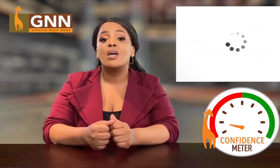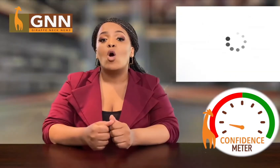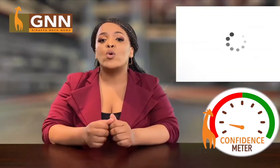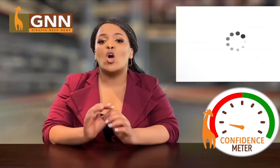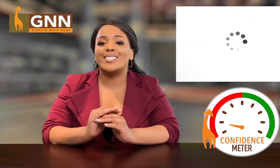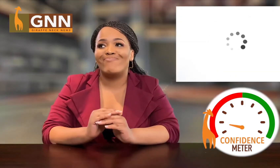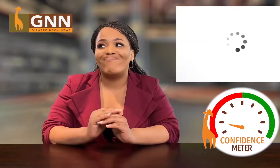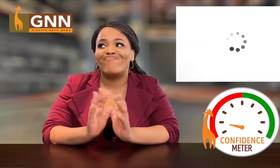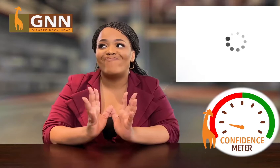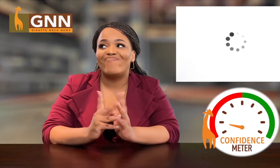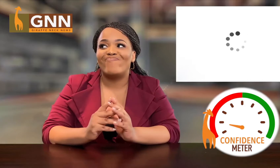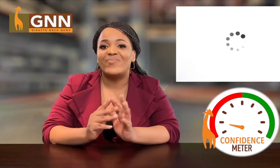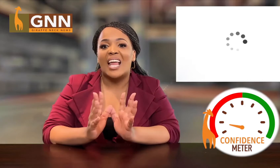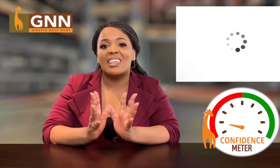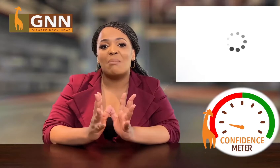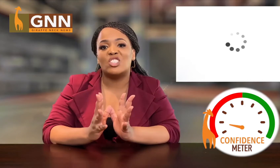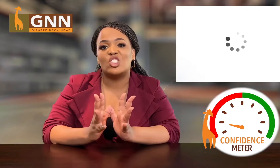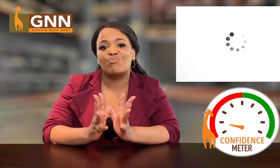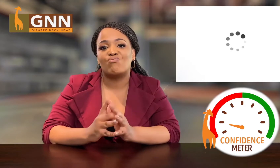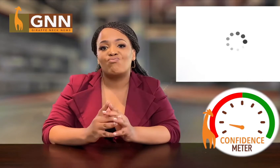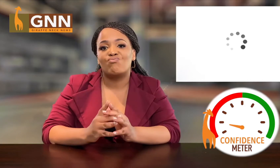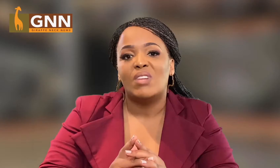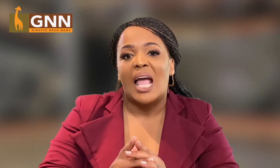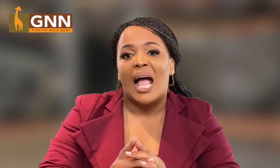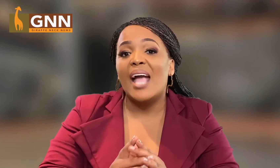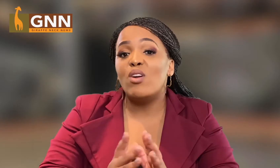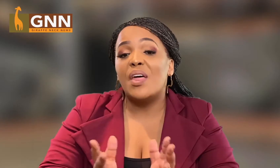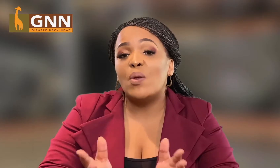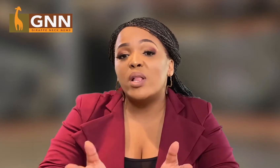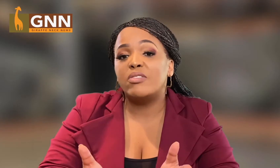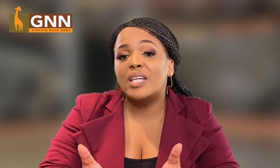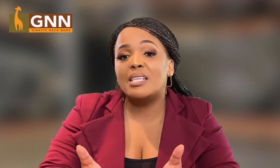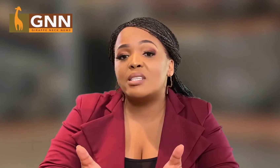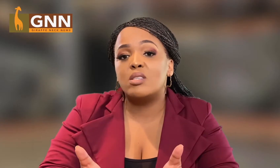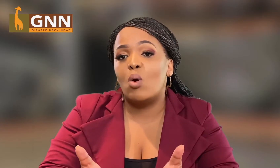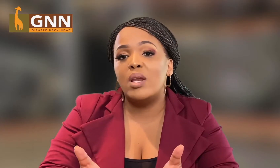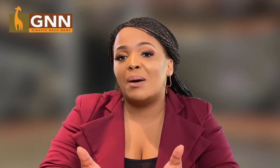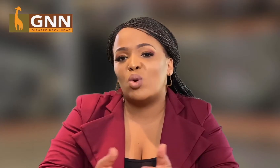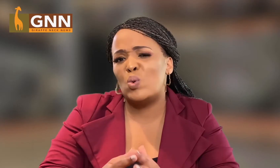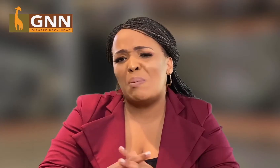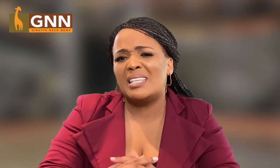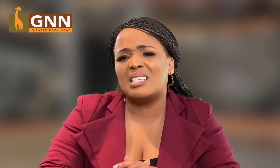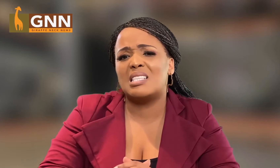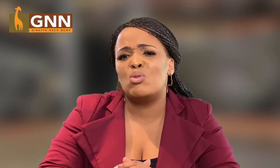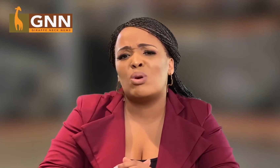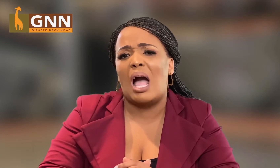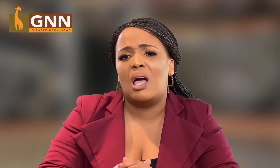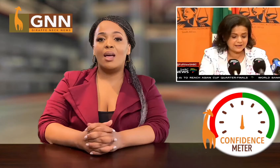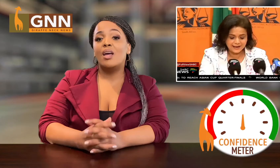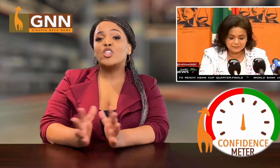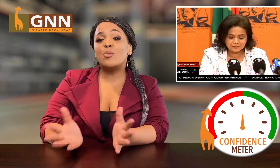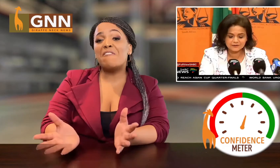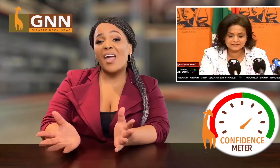Instead, we got nothing much. I know that the wheels of justice turn slowly, but couldn't we buy justice a new